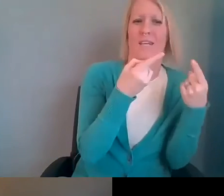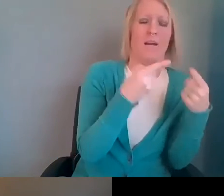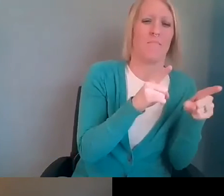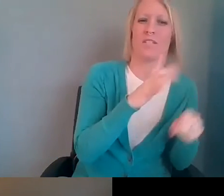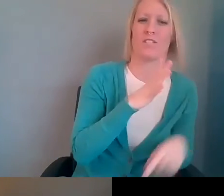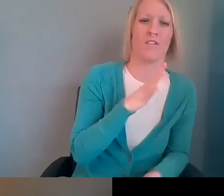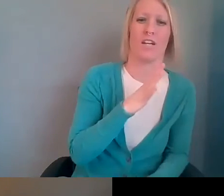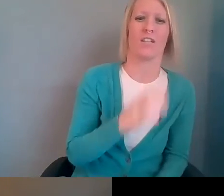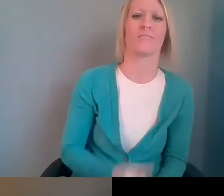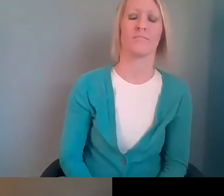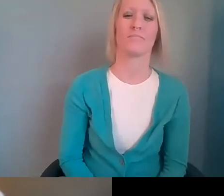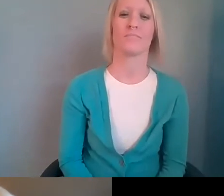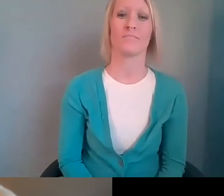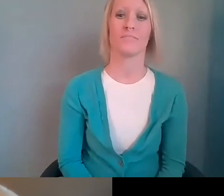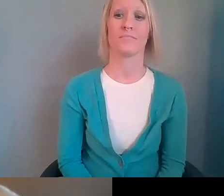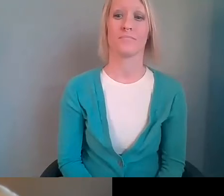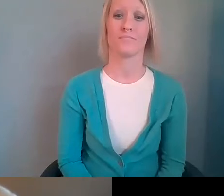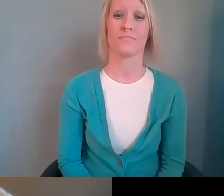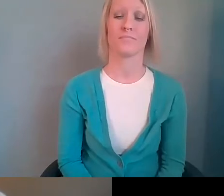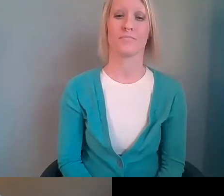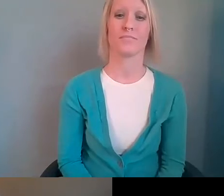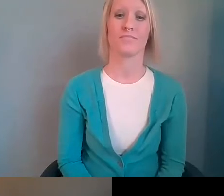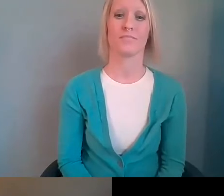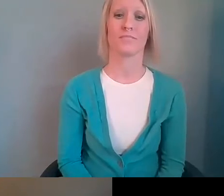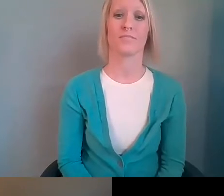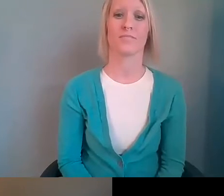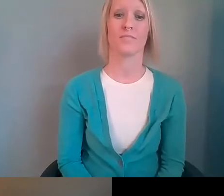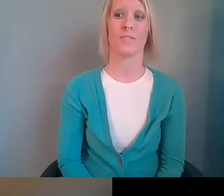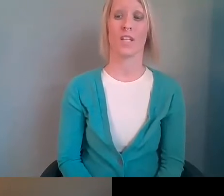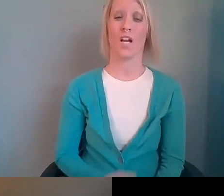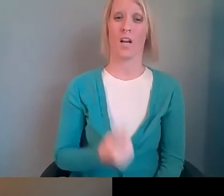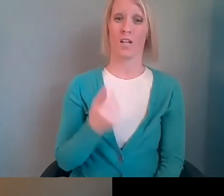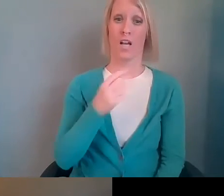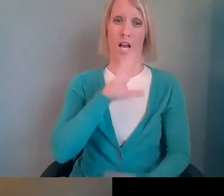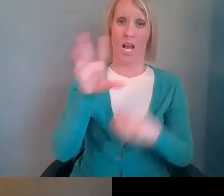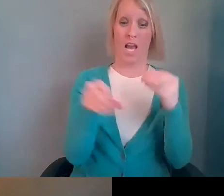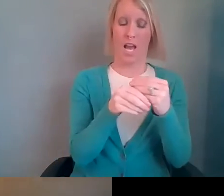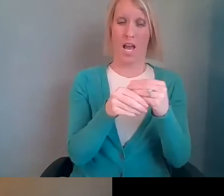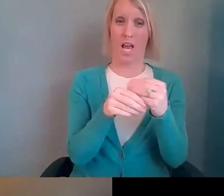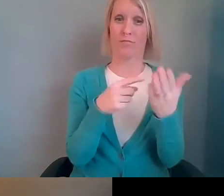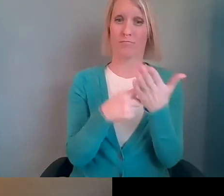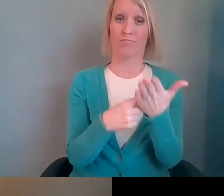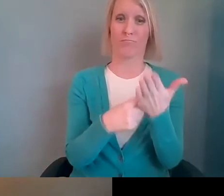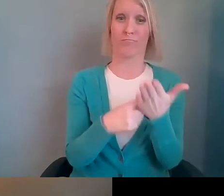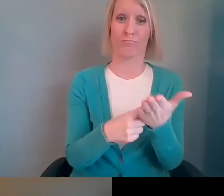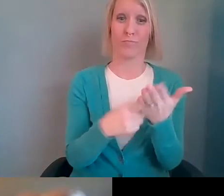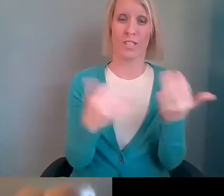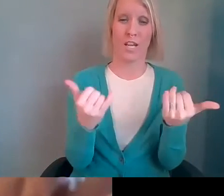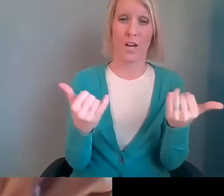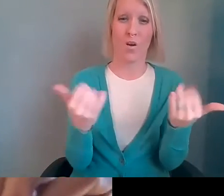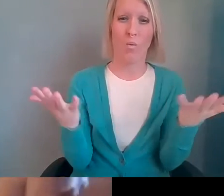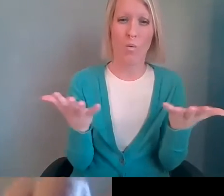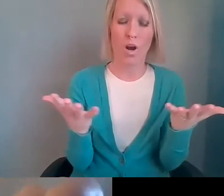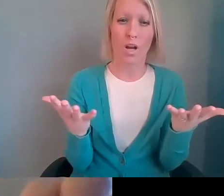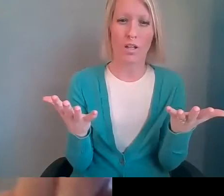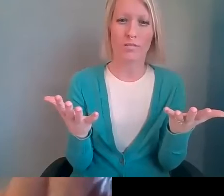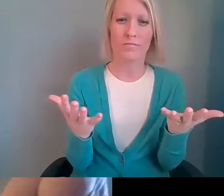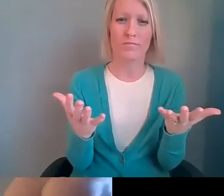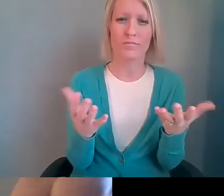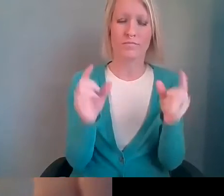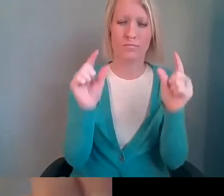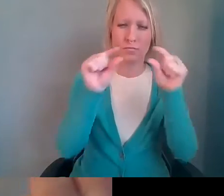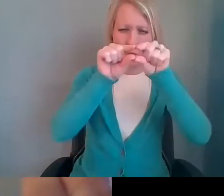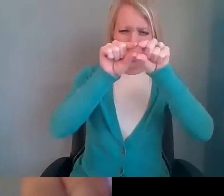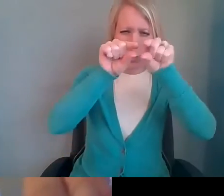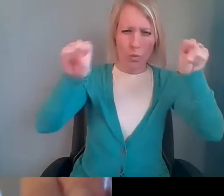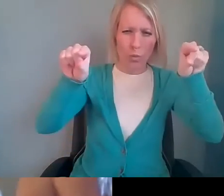So one other thing I wanted to talk about here with this this chamber here, I don't know if we're going to be able to see this or